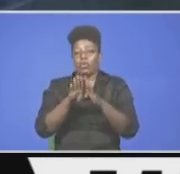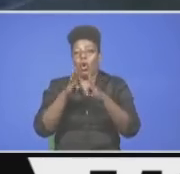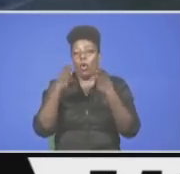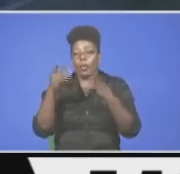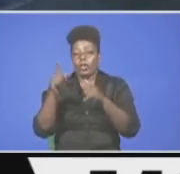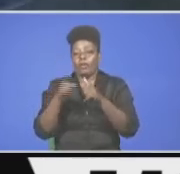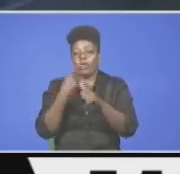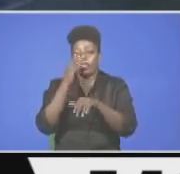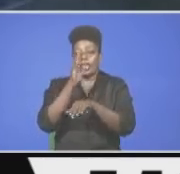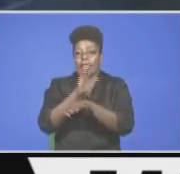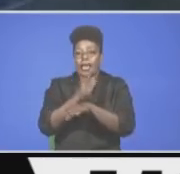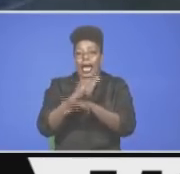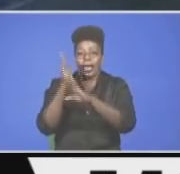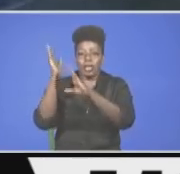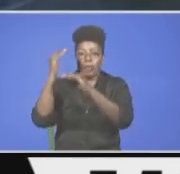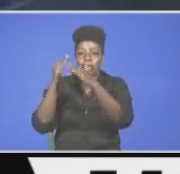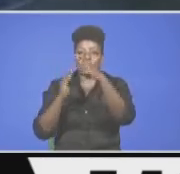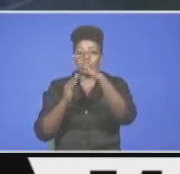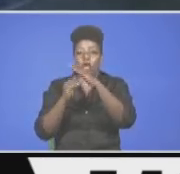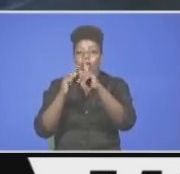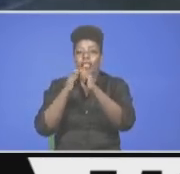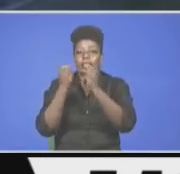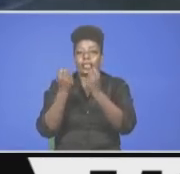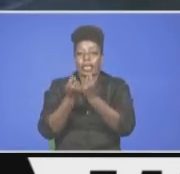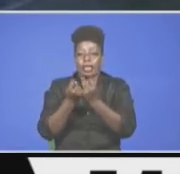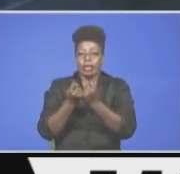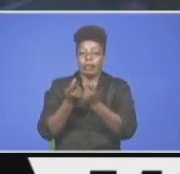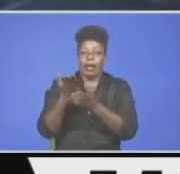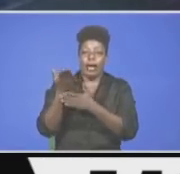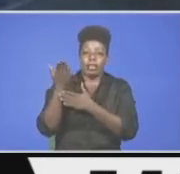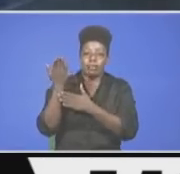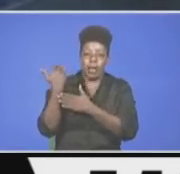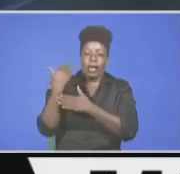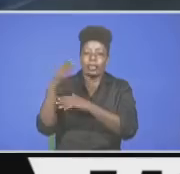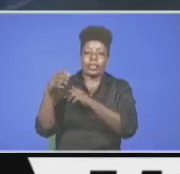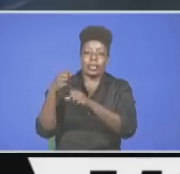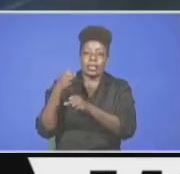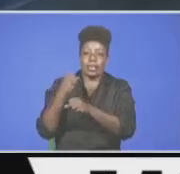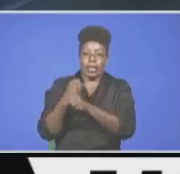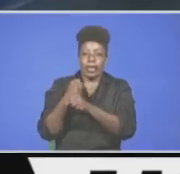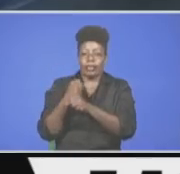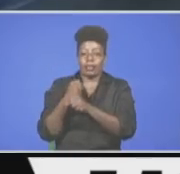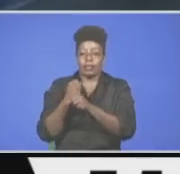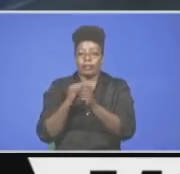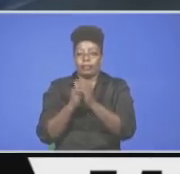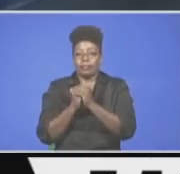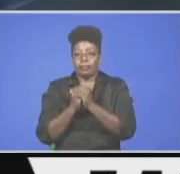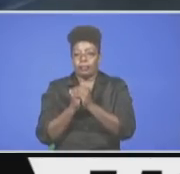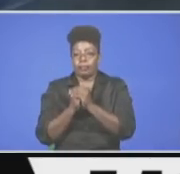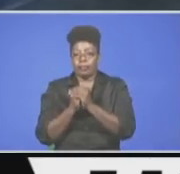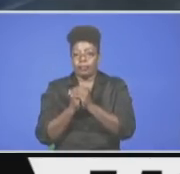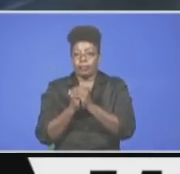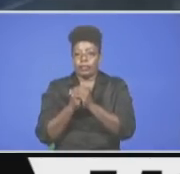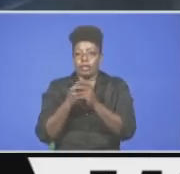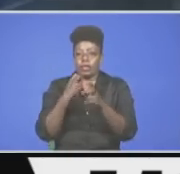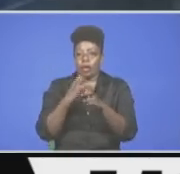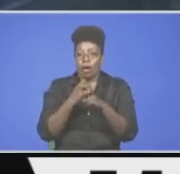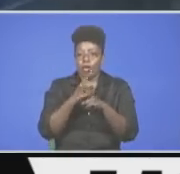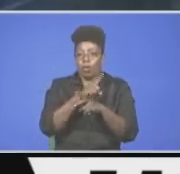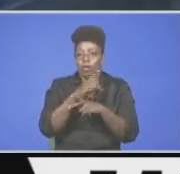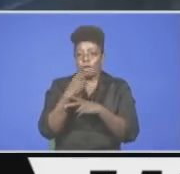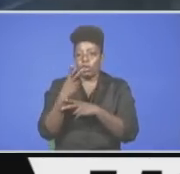night. So I expect the top teams as previous years to rise to the top. Even though they may have had a 1-2 start